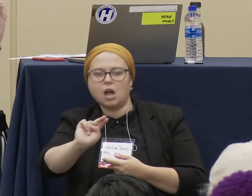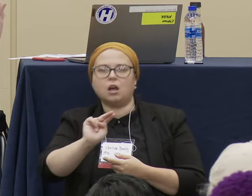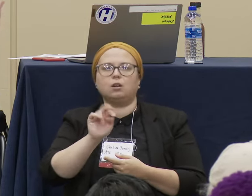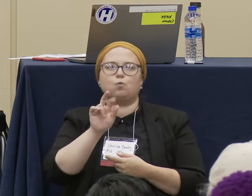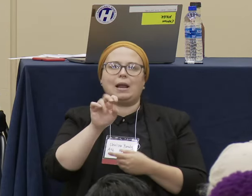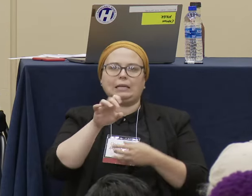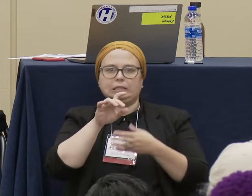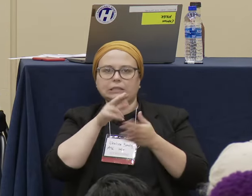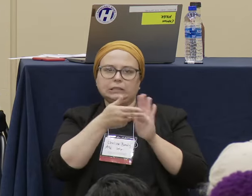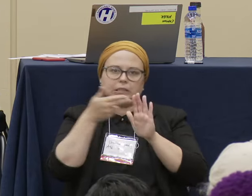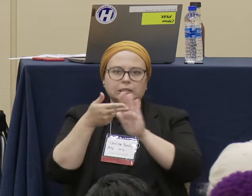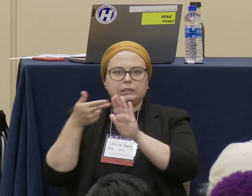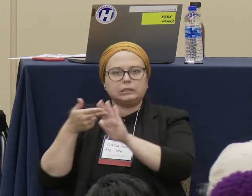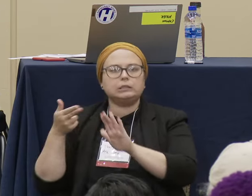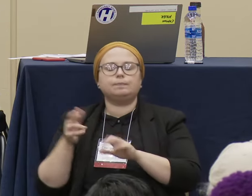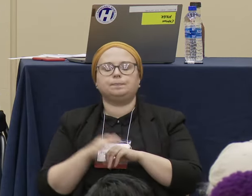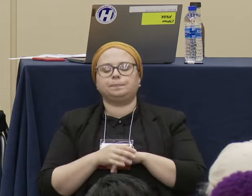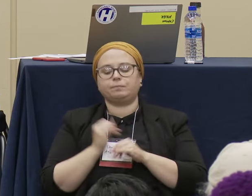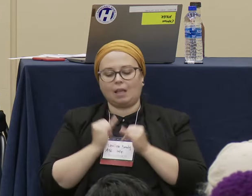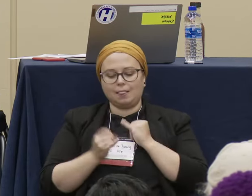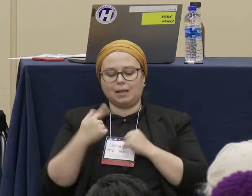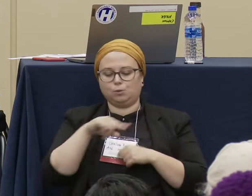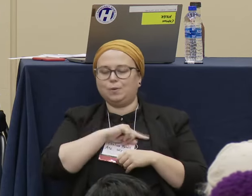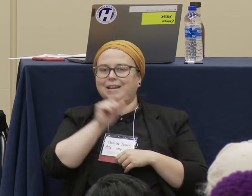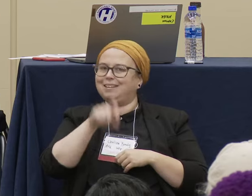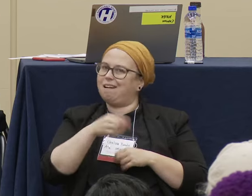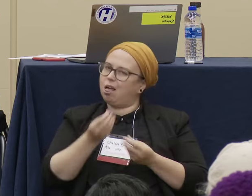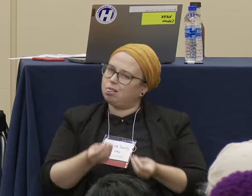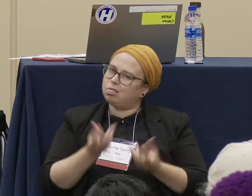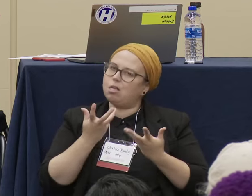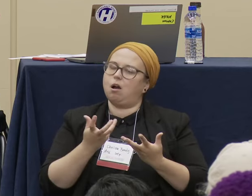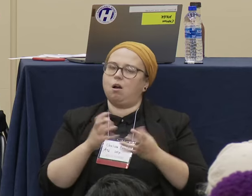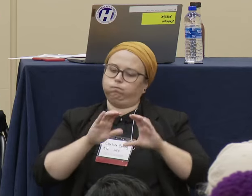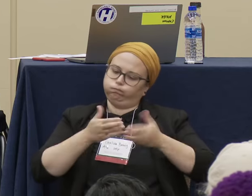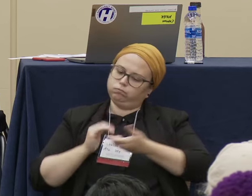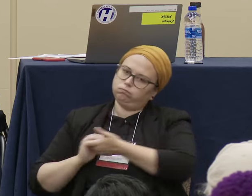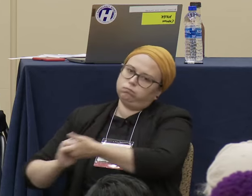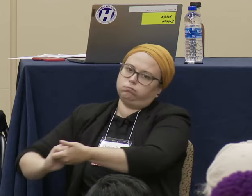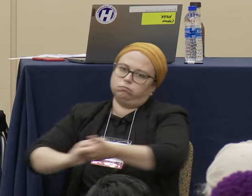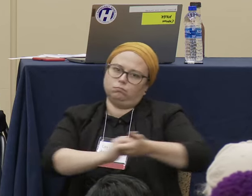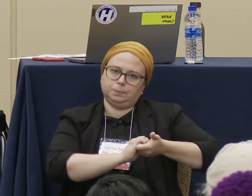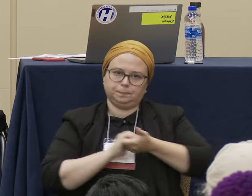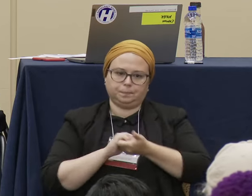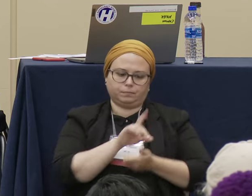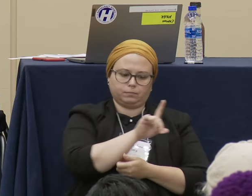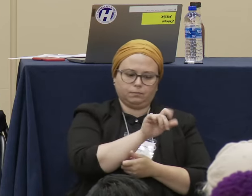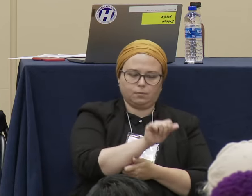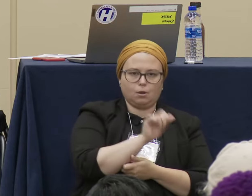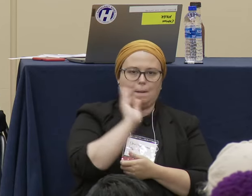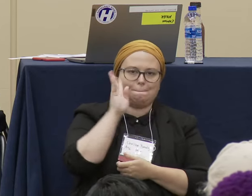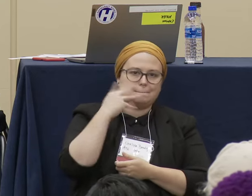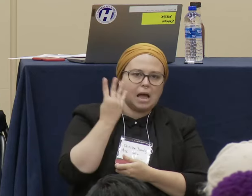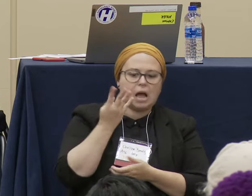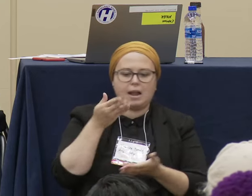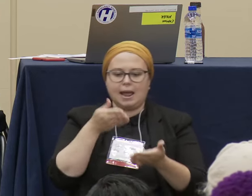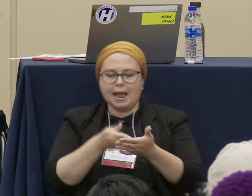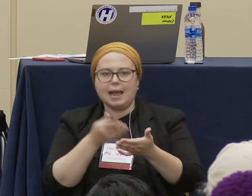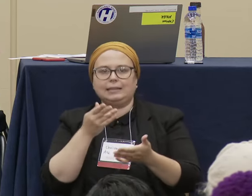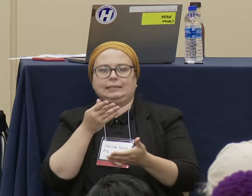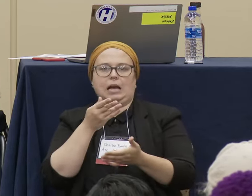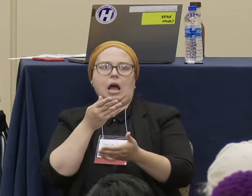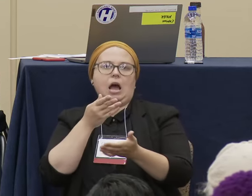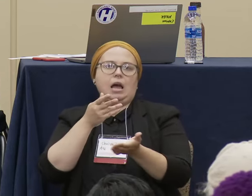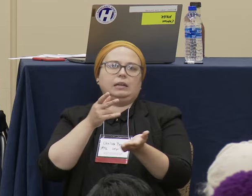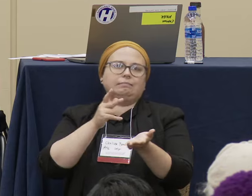need a lot of collaboration and coalition building between disability mad, anti-psychiatry, self-advocates,